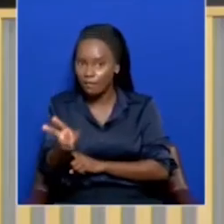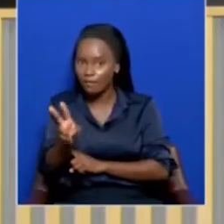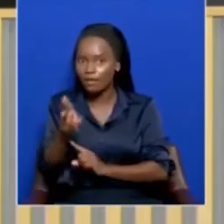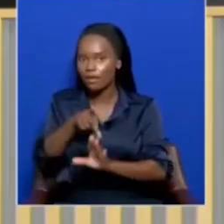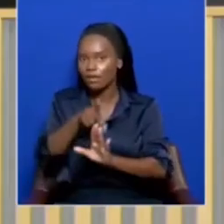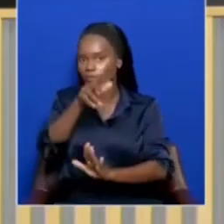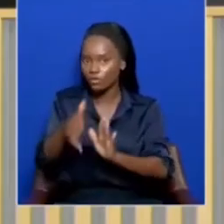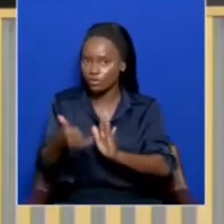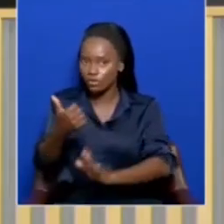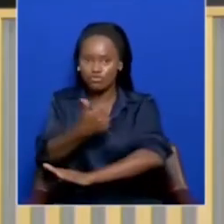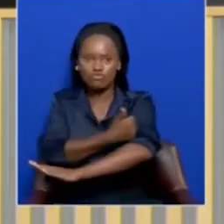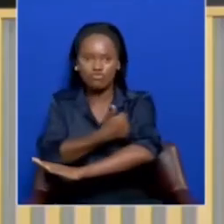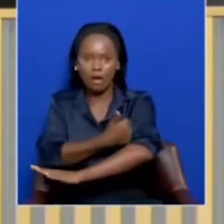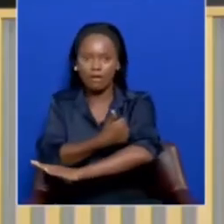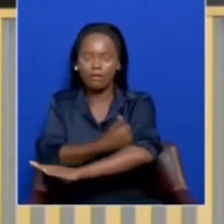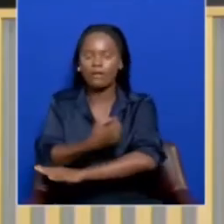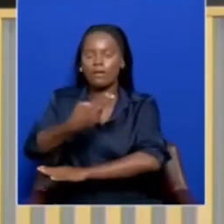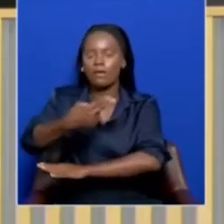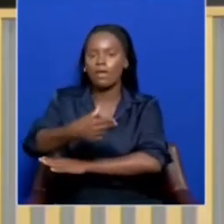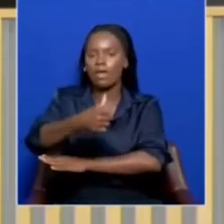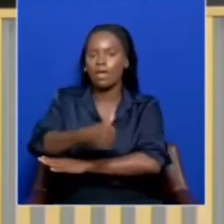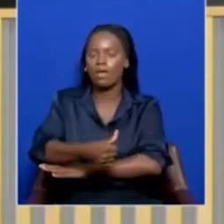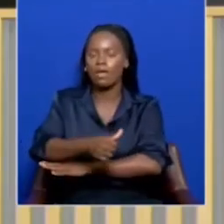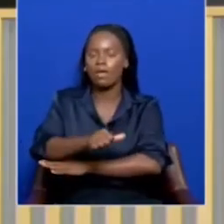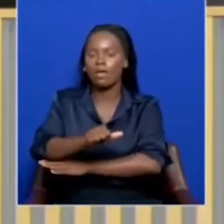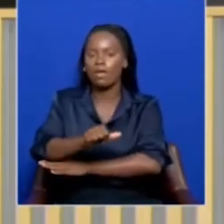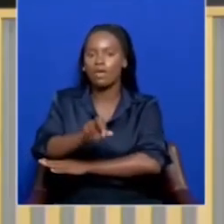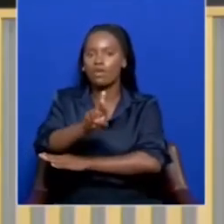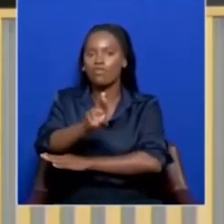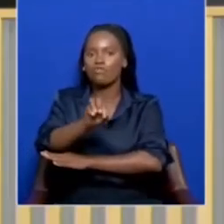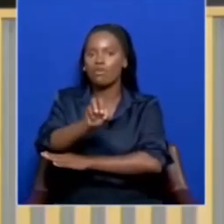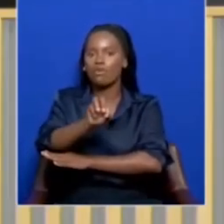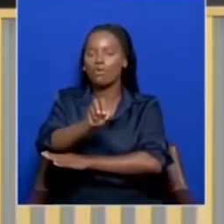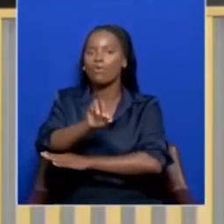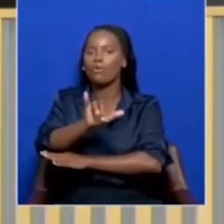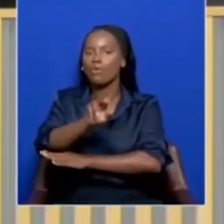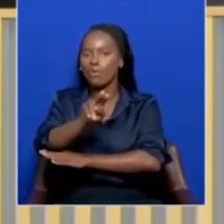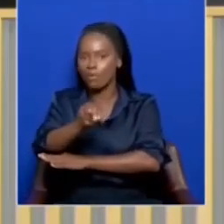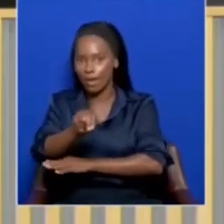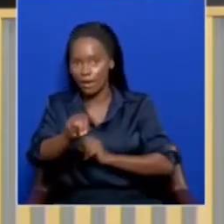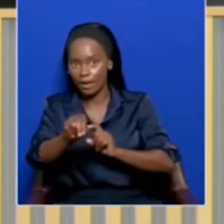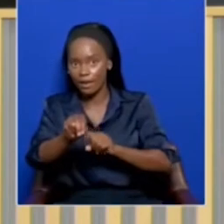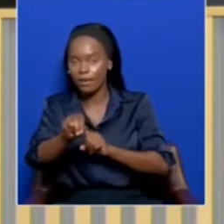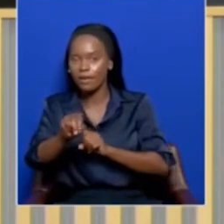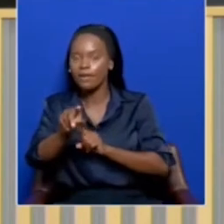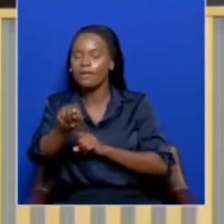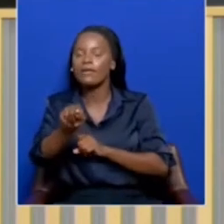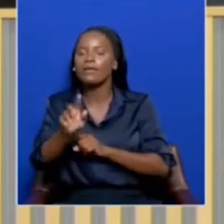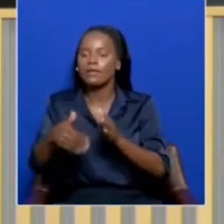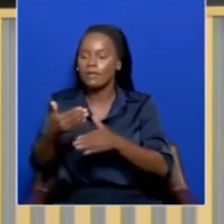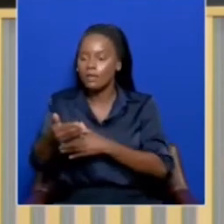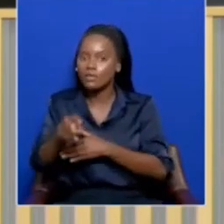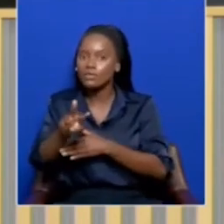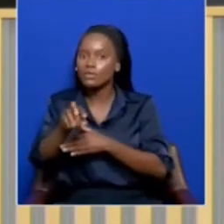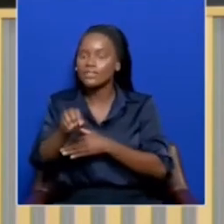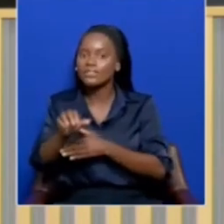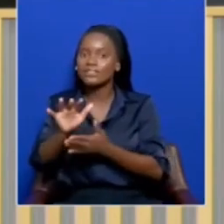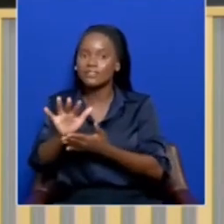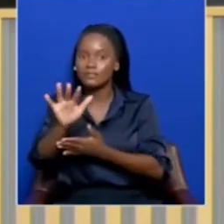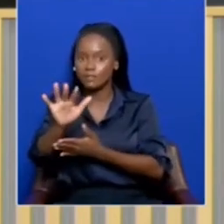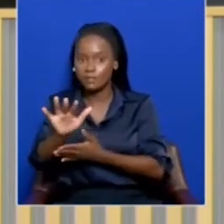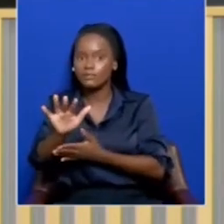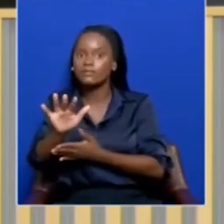In 2015, I did a stock theft project. In 2016, I did an ATM